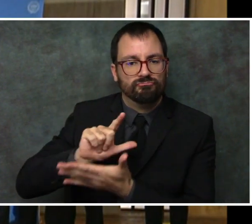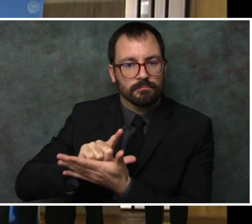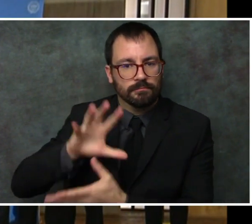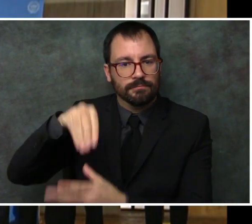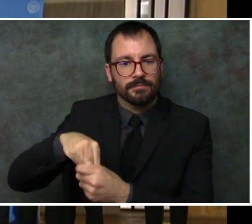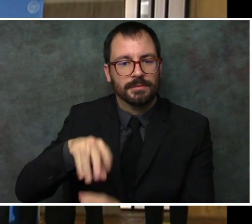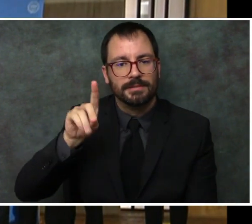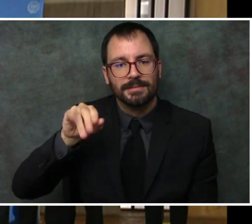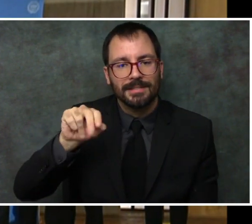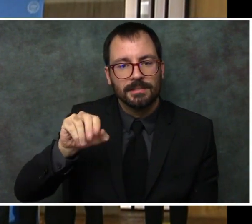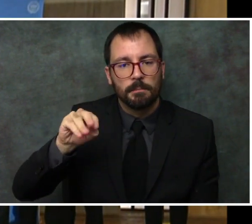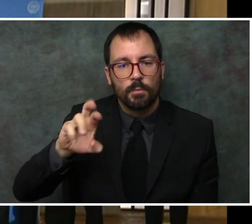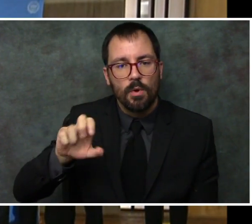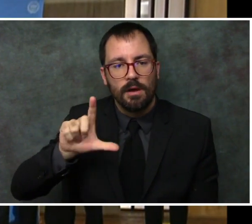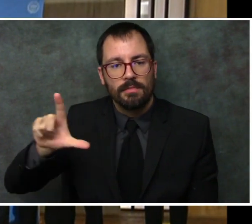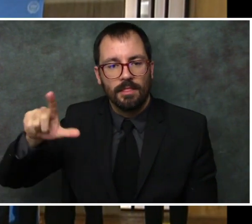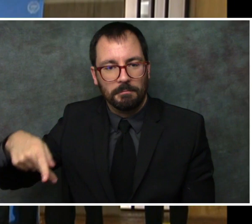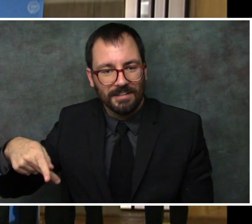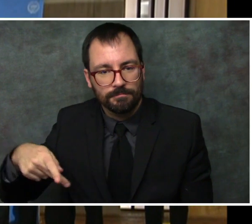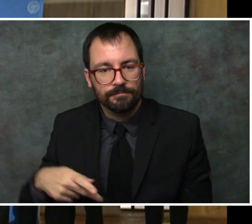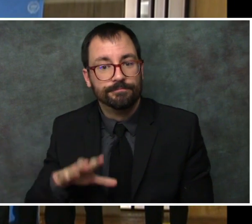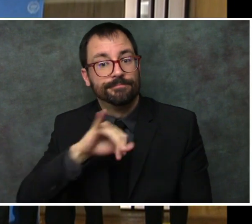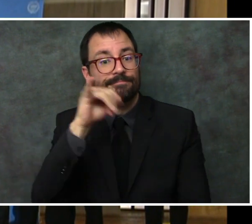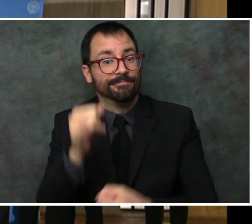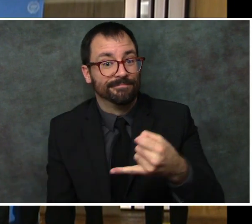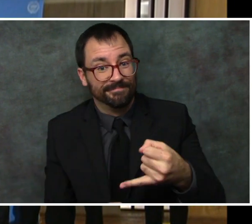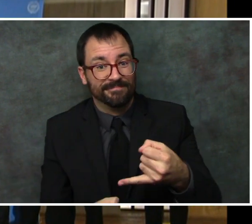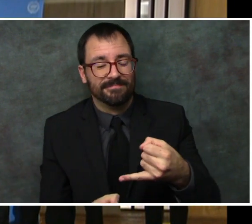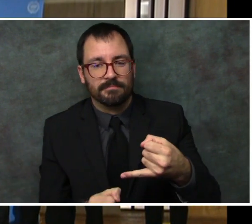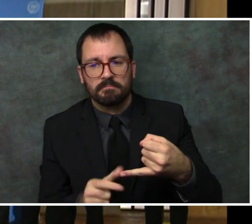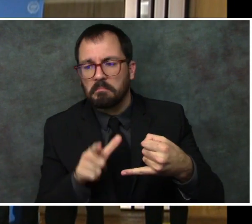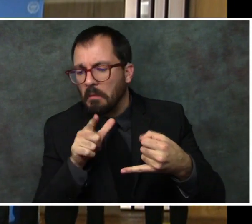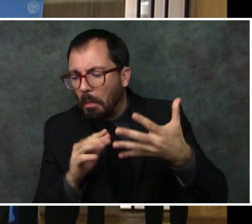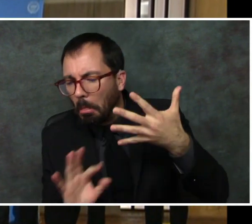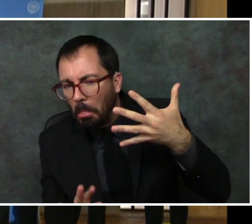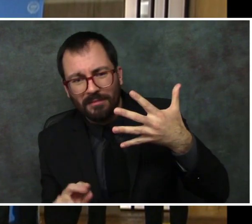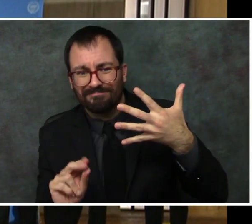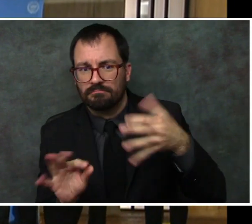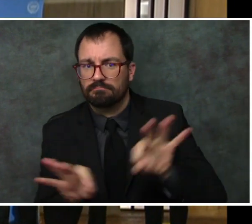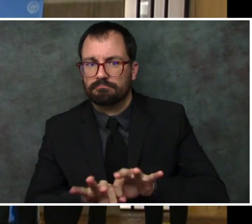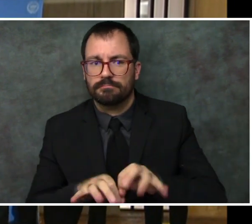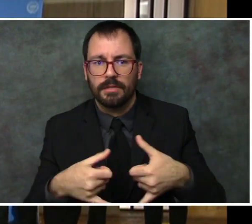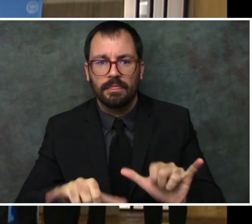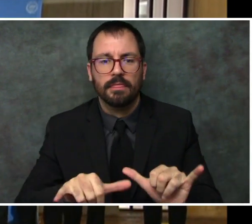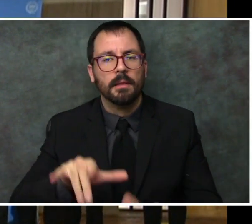Jamal Crawford, a Boston resident and community advocate. Thank you.